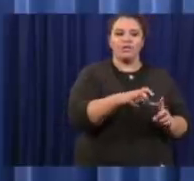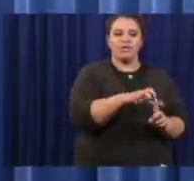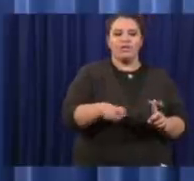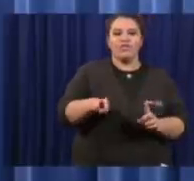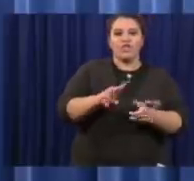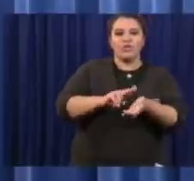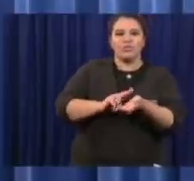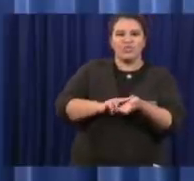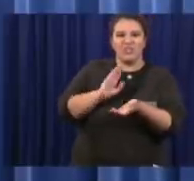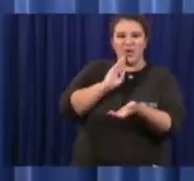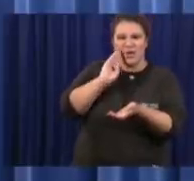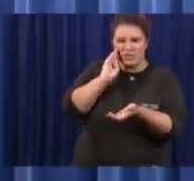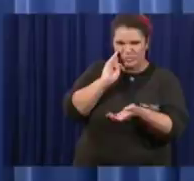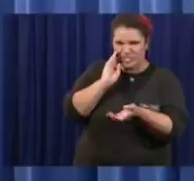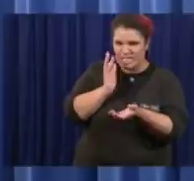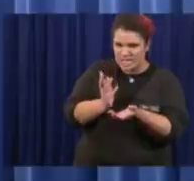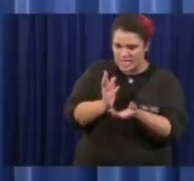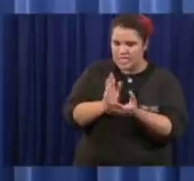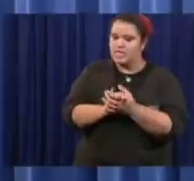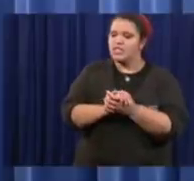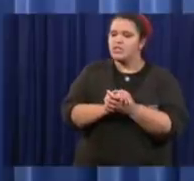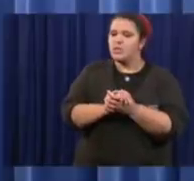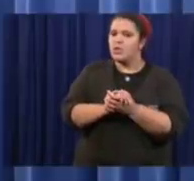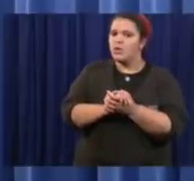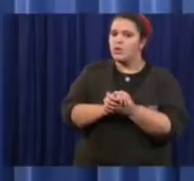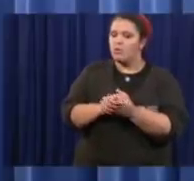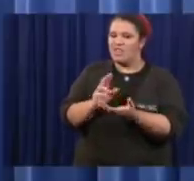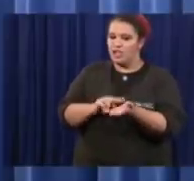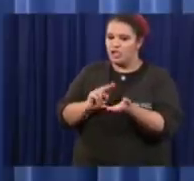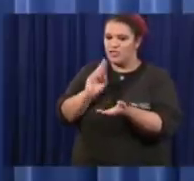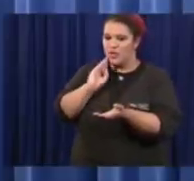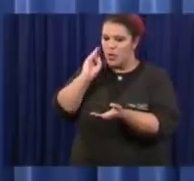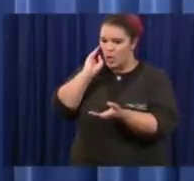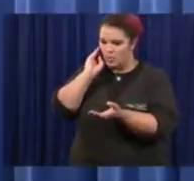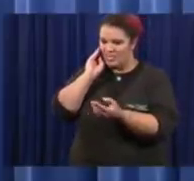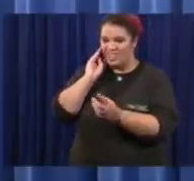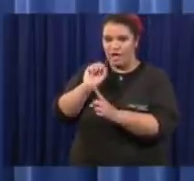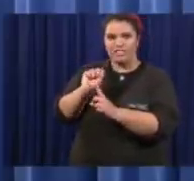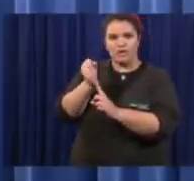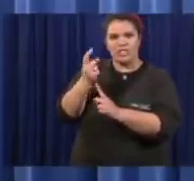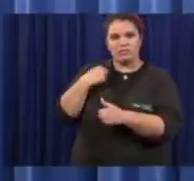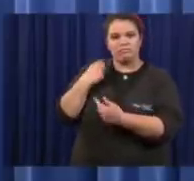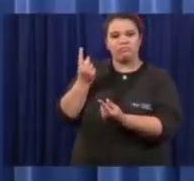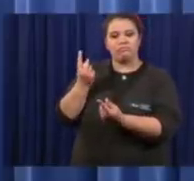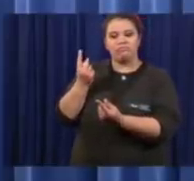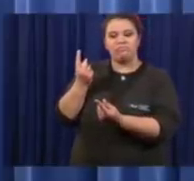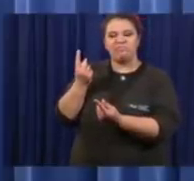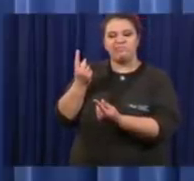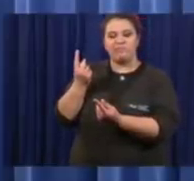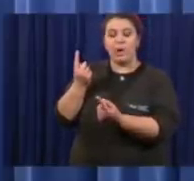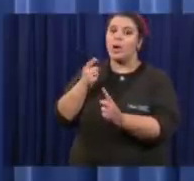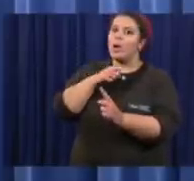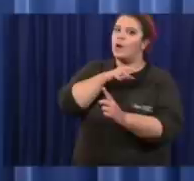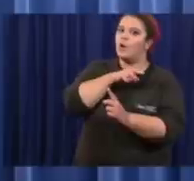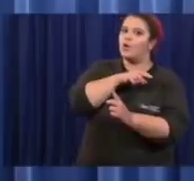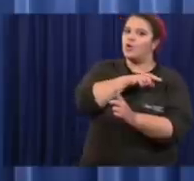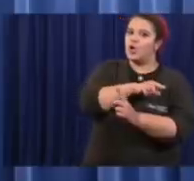homes, are you thinking about reconsidering that policy or addressing that issue in some way?